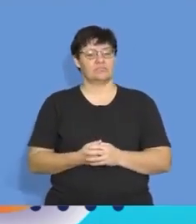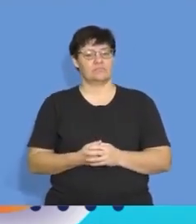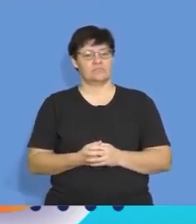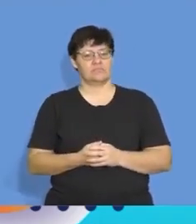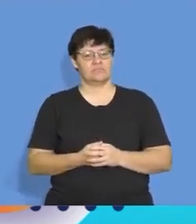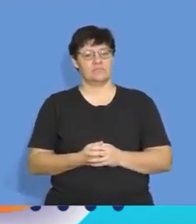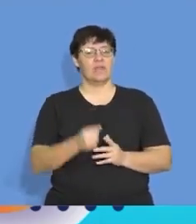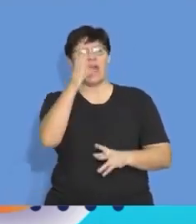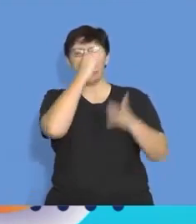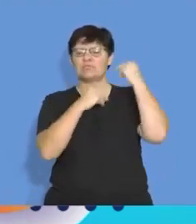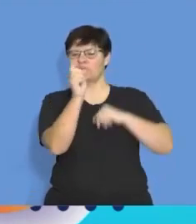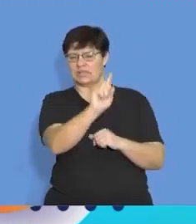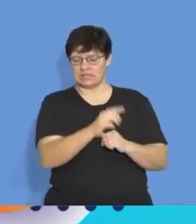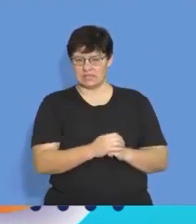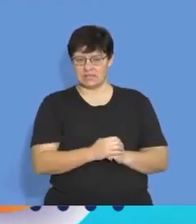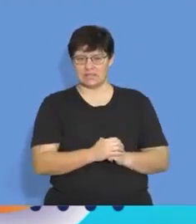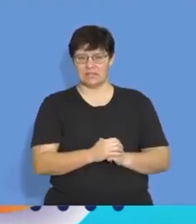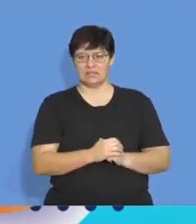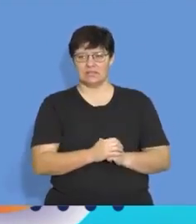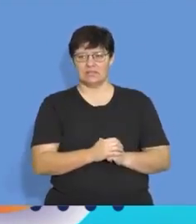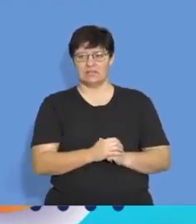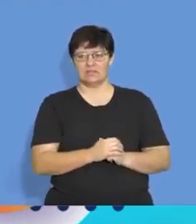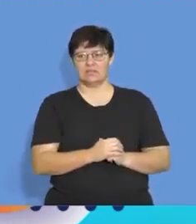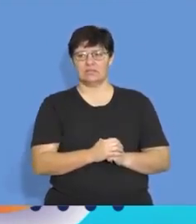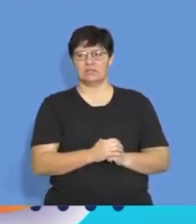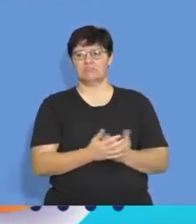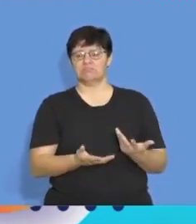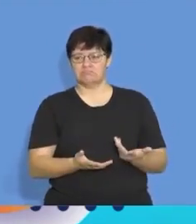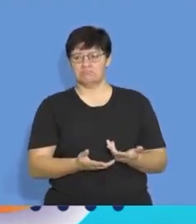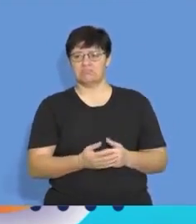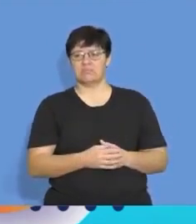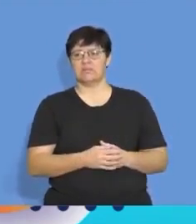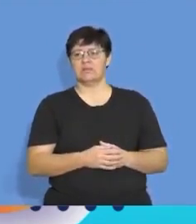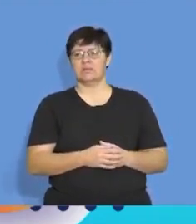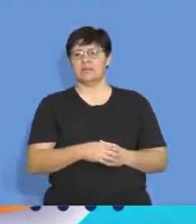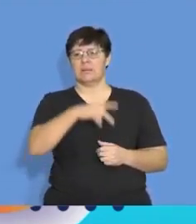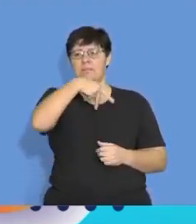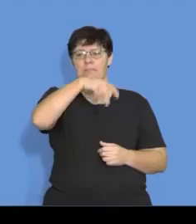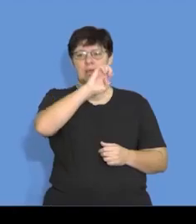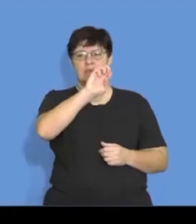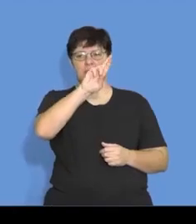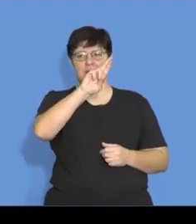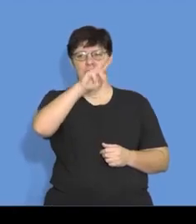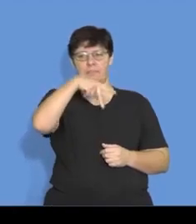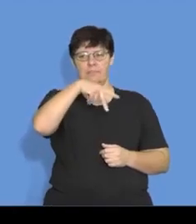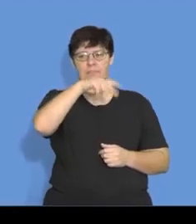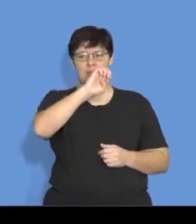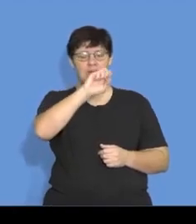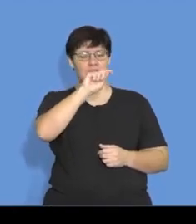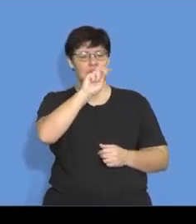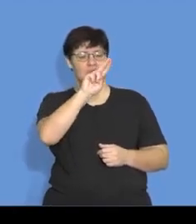you have been experiencing what we call the perpetual inventory system. In other